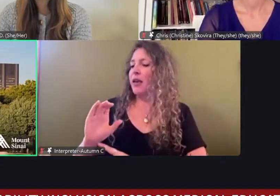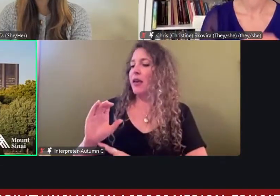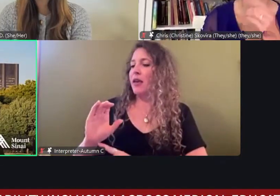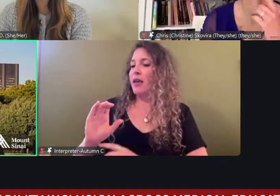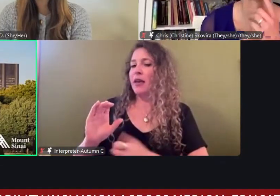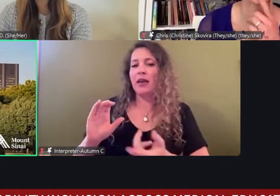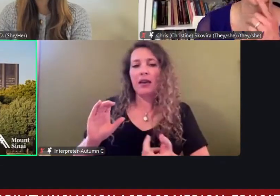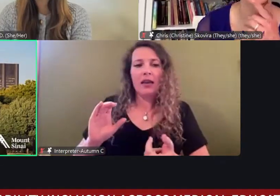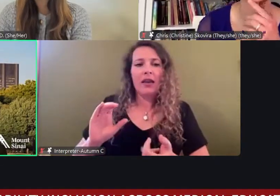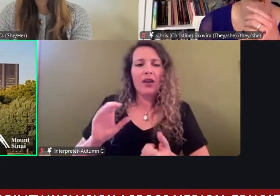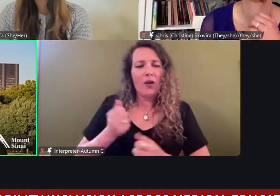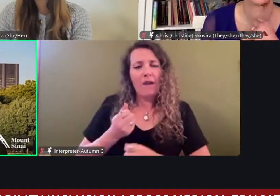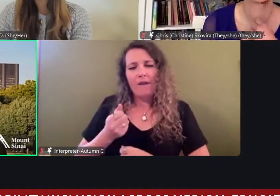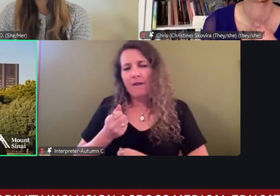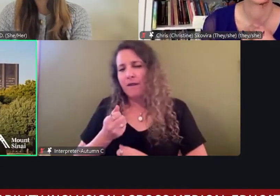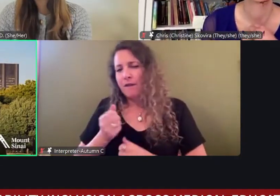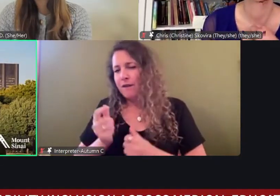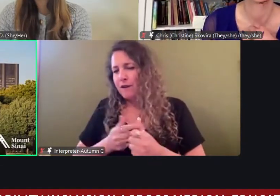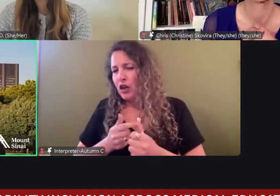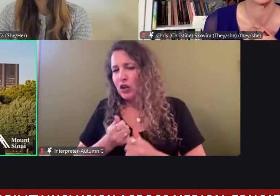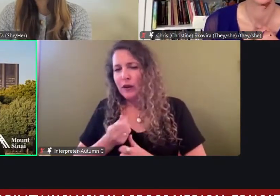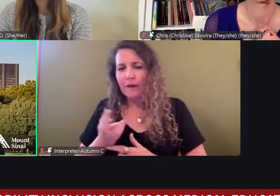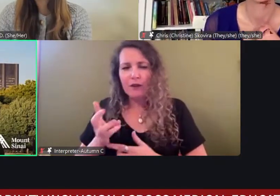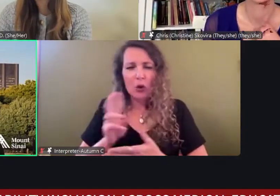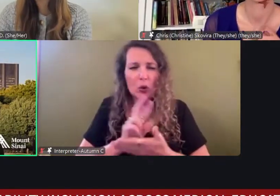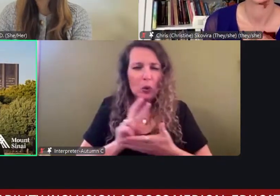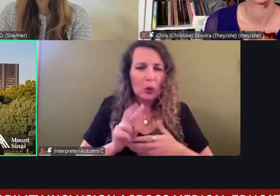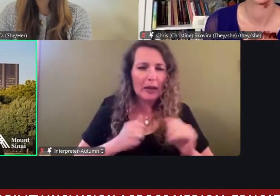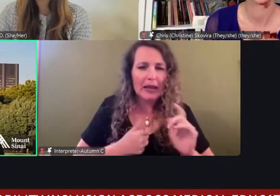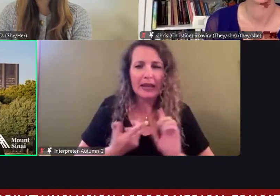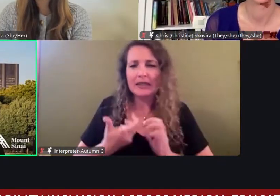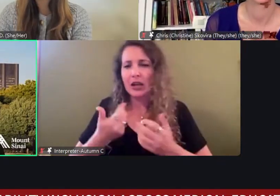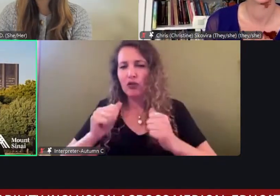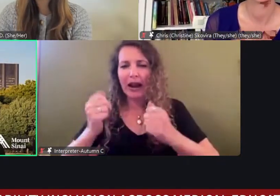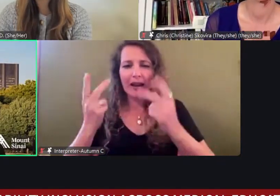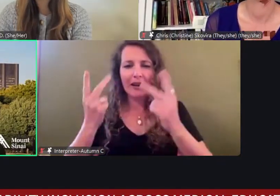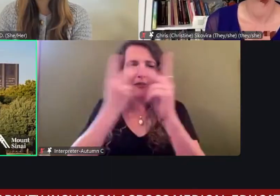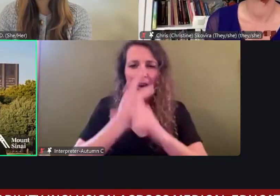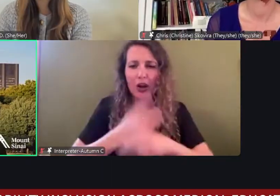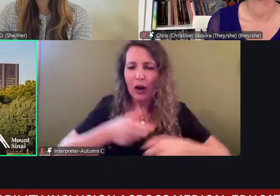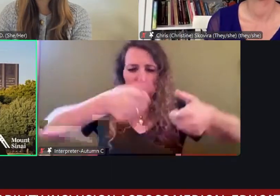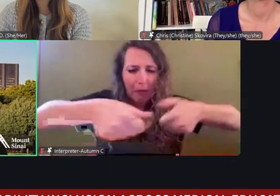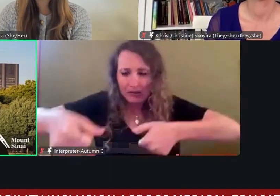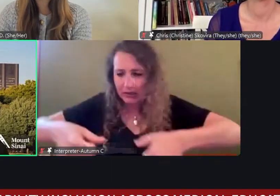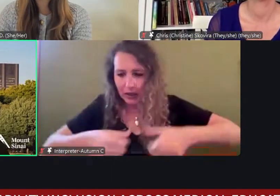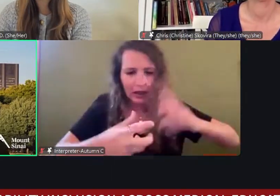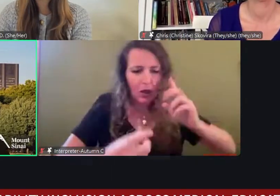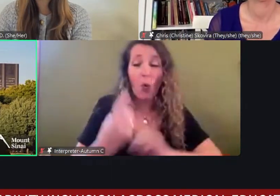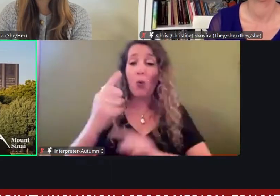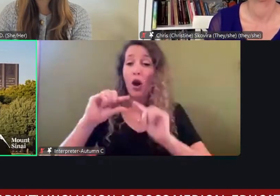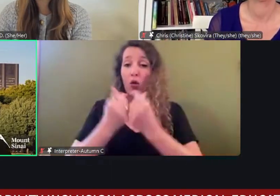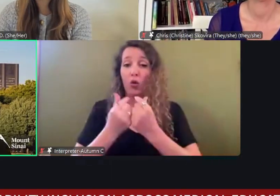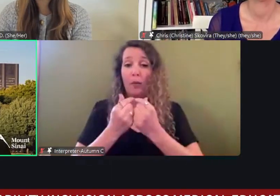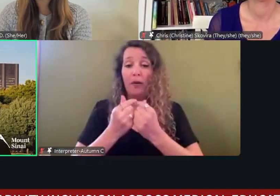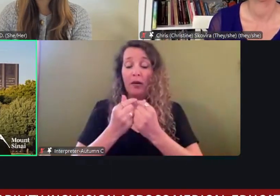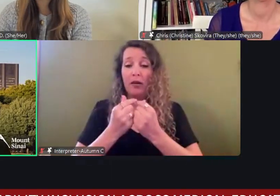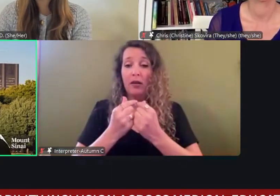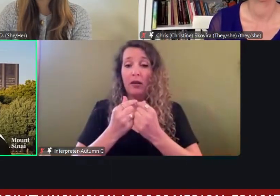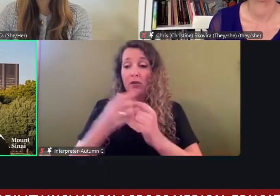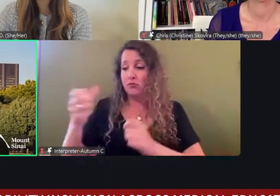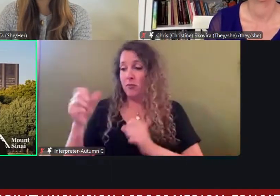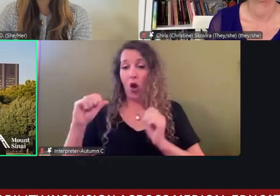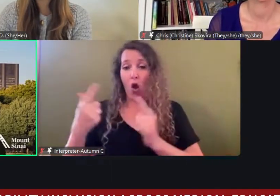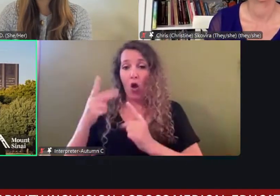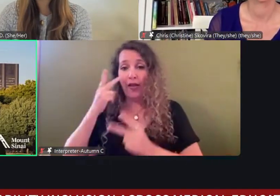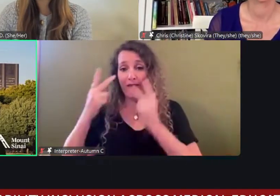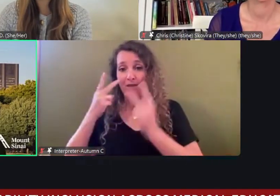weeks and what they encountered trying to solve this puzzle. And an example I can give, one group put all the visually impaired people together and